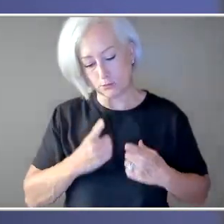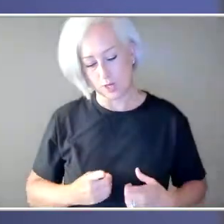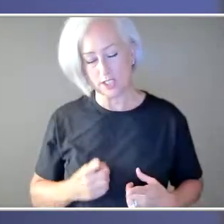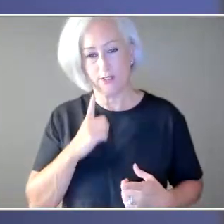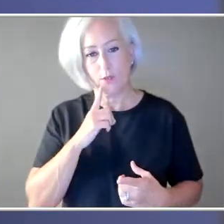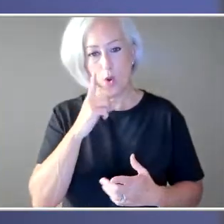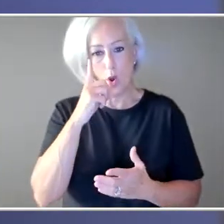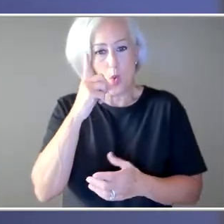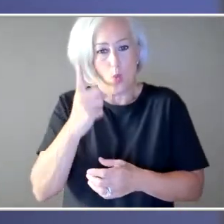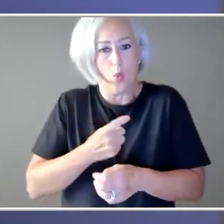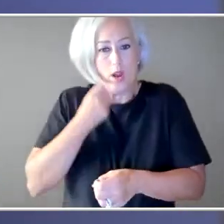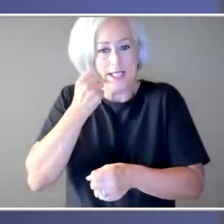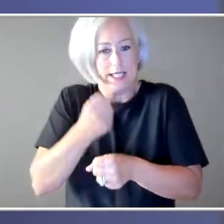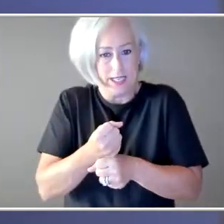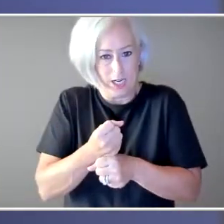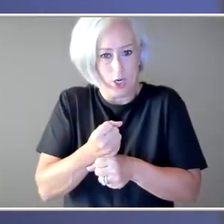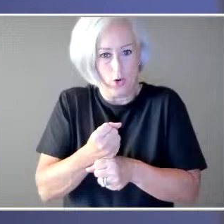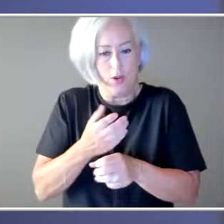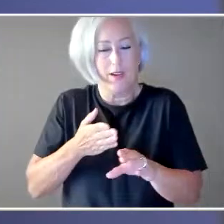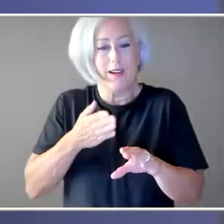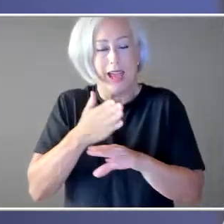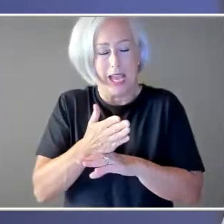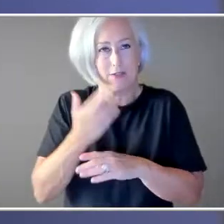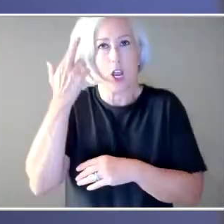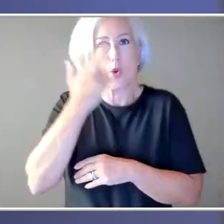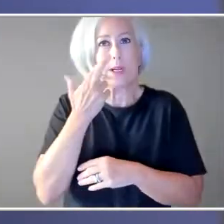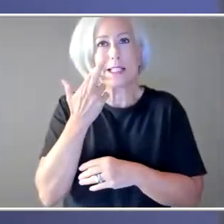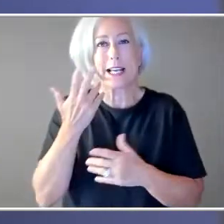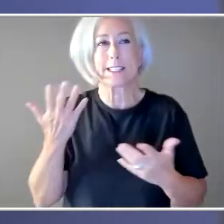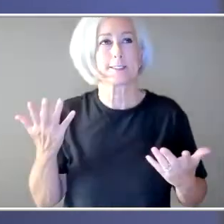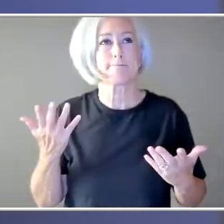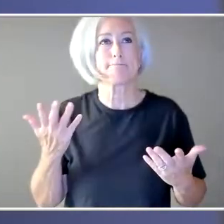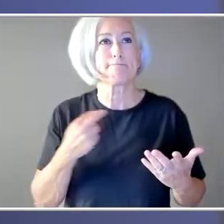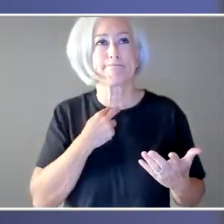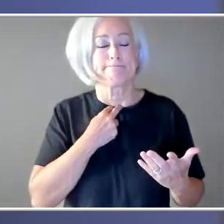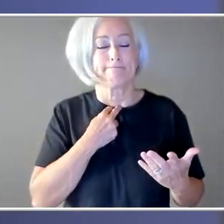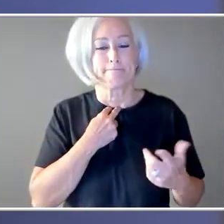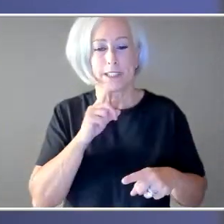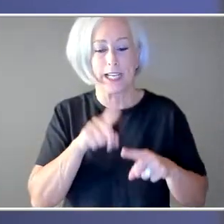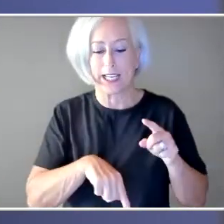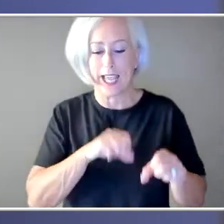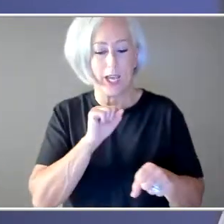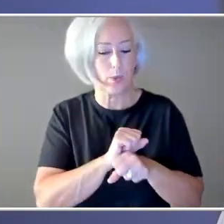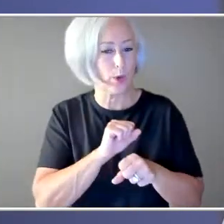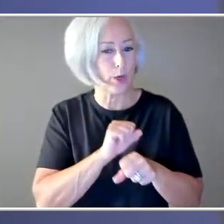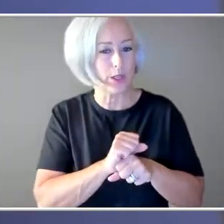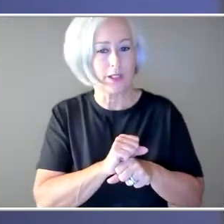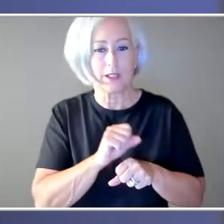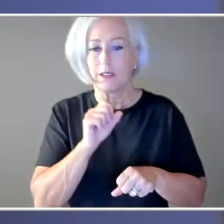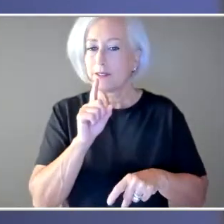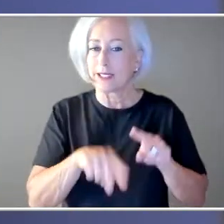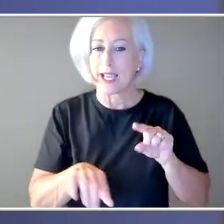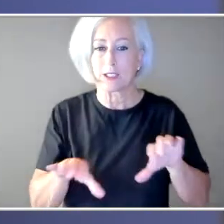came to the realization that I couldn't work and do what I love to do, and